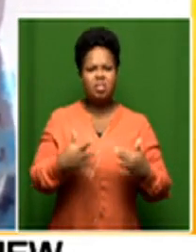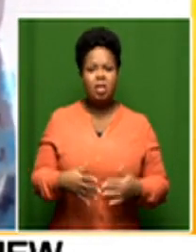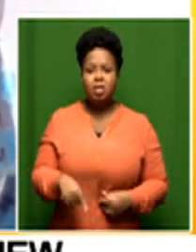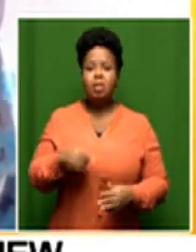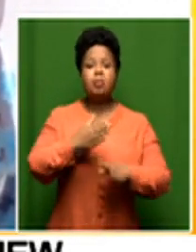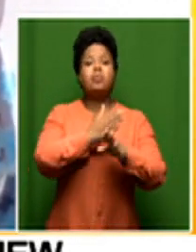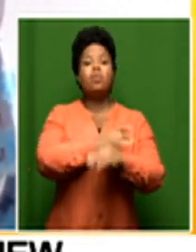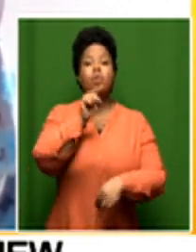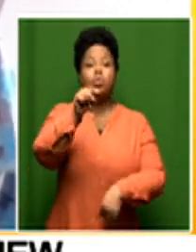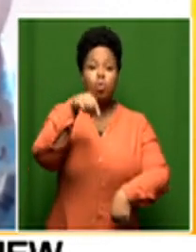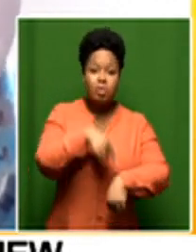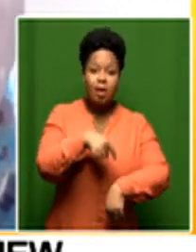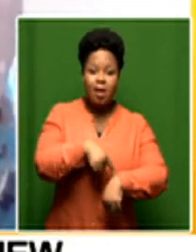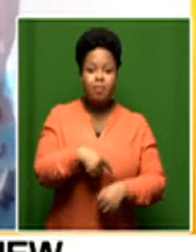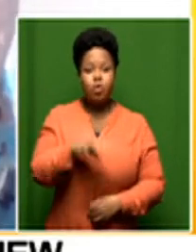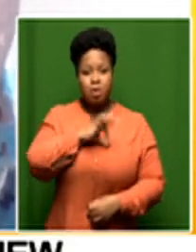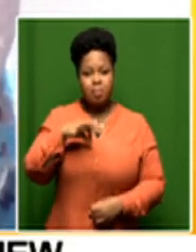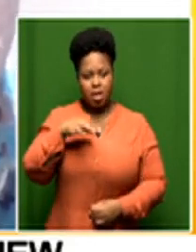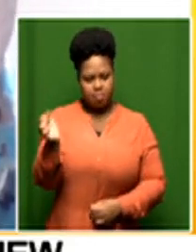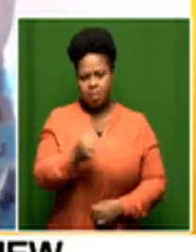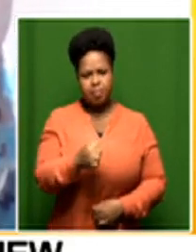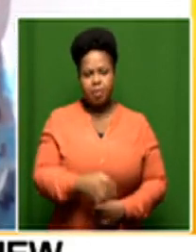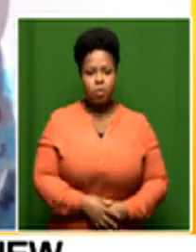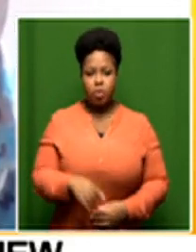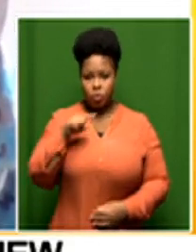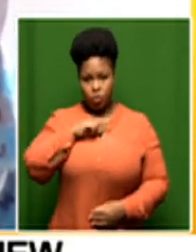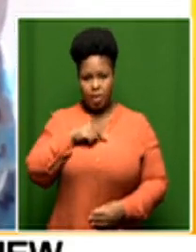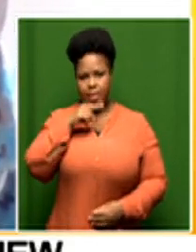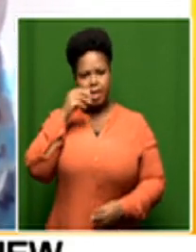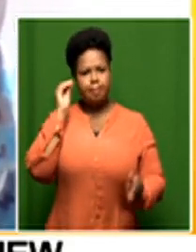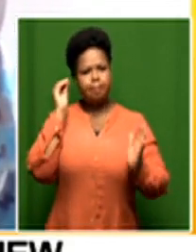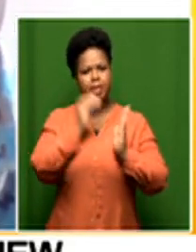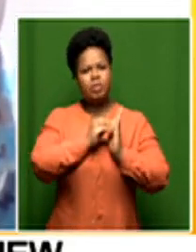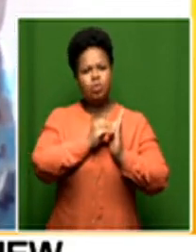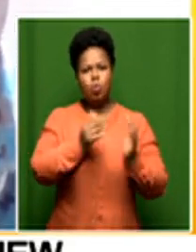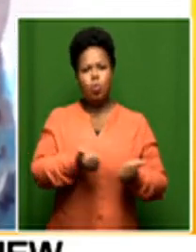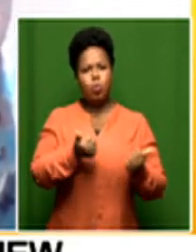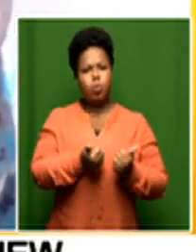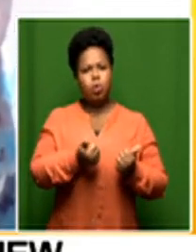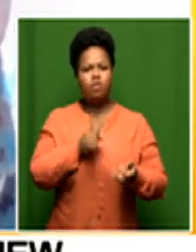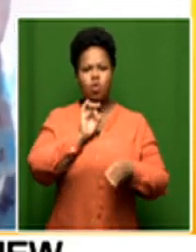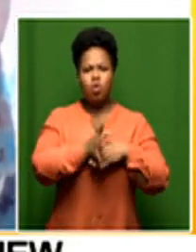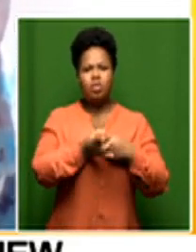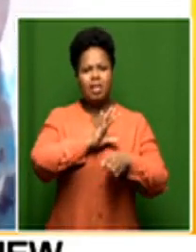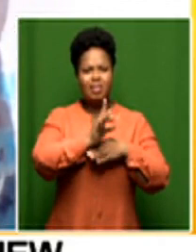time as mayor. In fact, from what I'm reading is that this particular name was already put forward